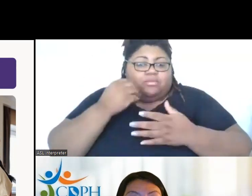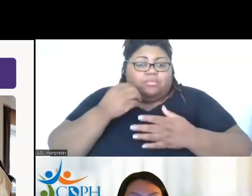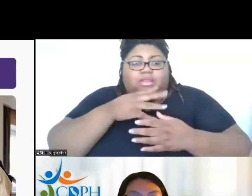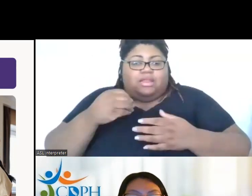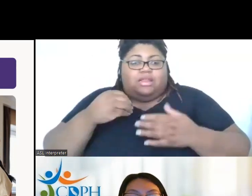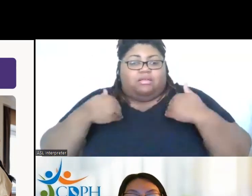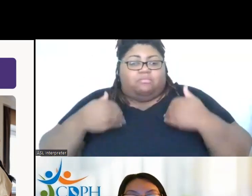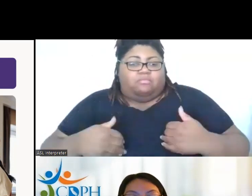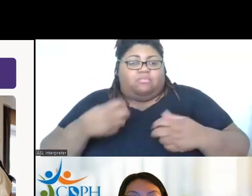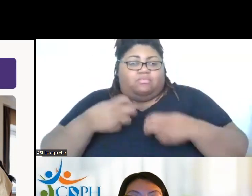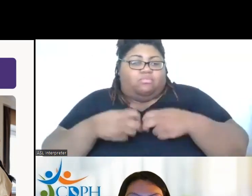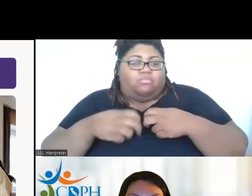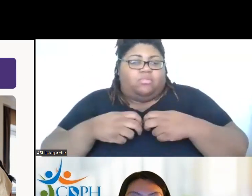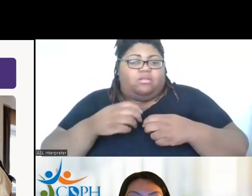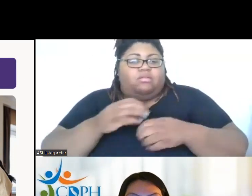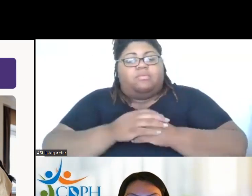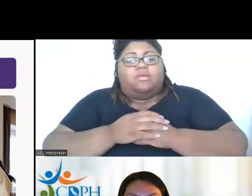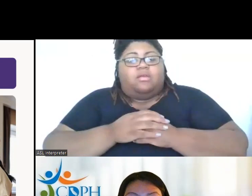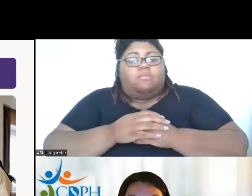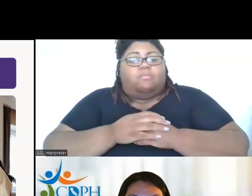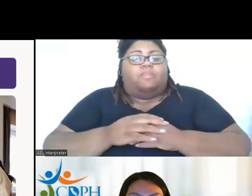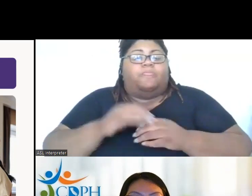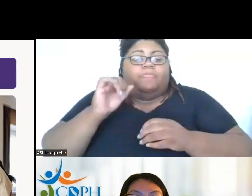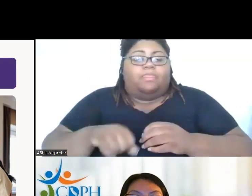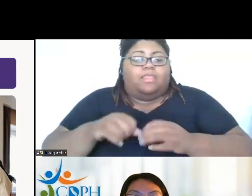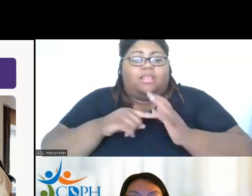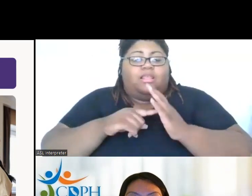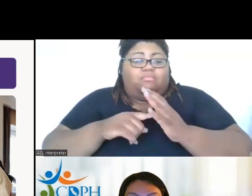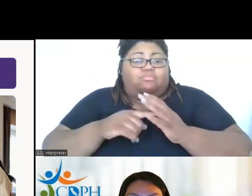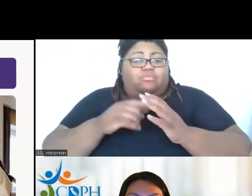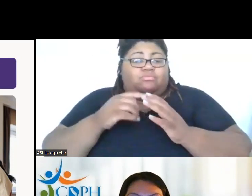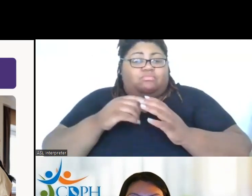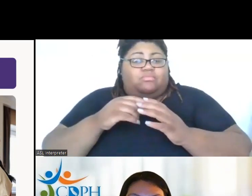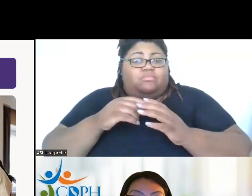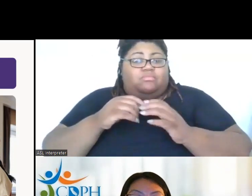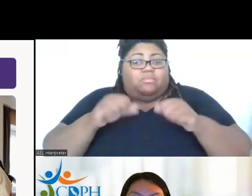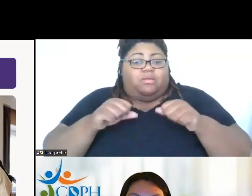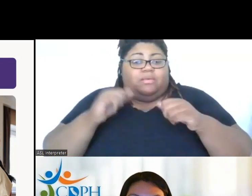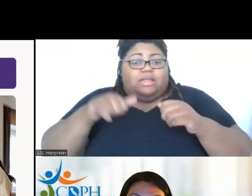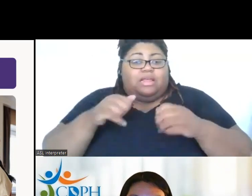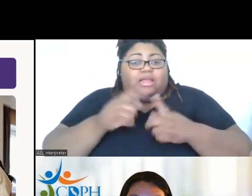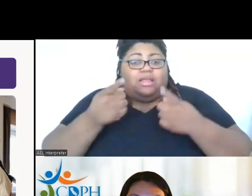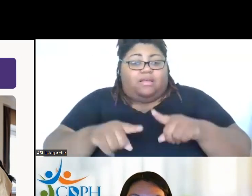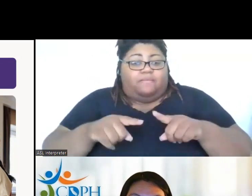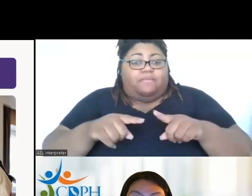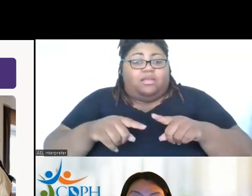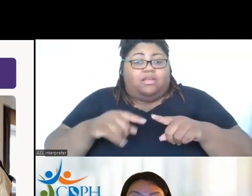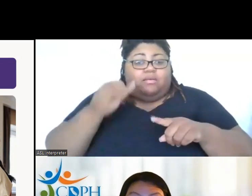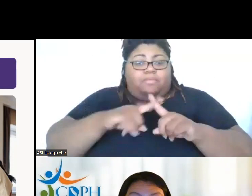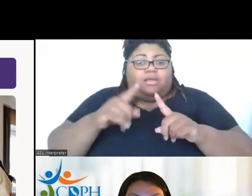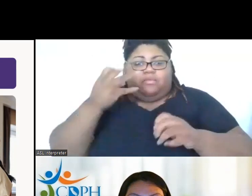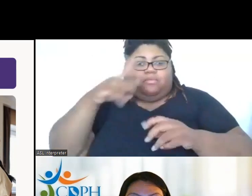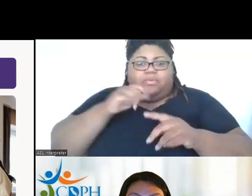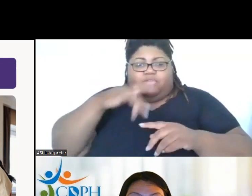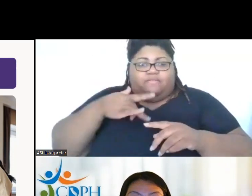very broad, despite what people think. So in California, we're going with the